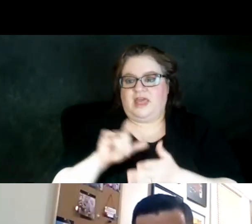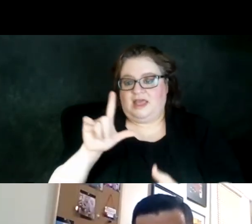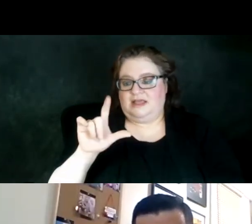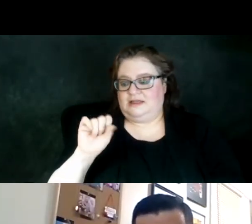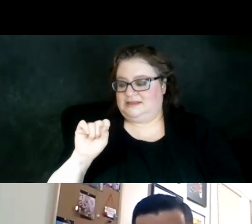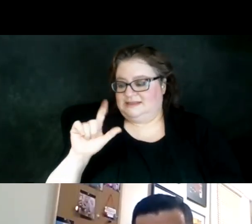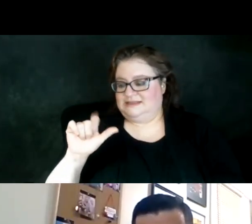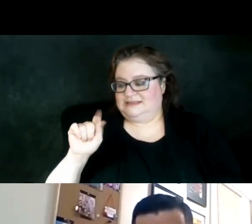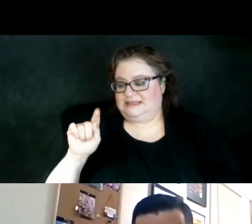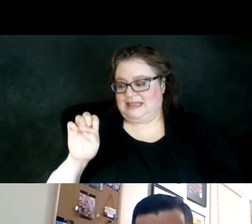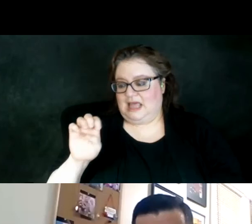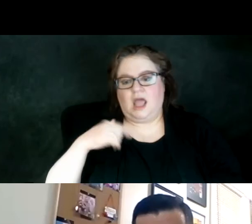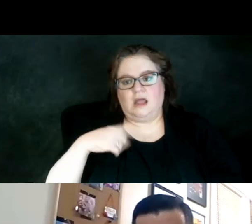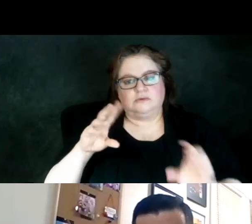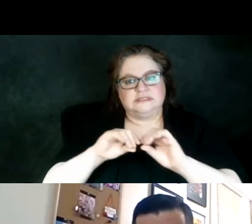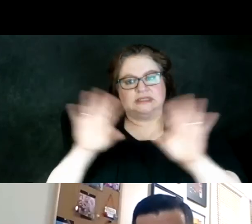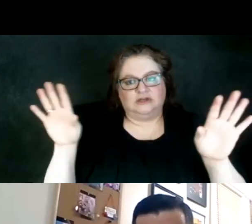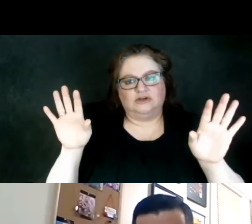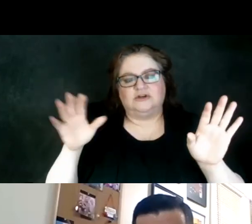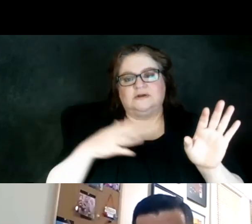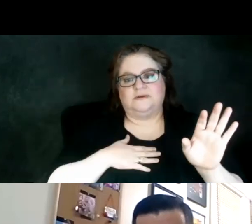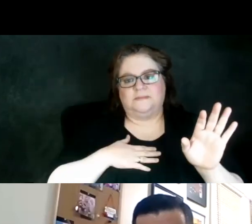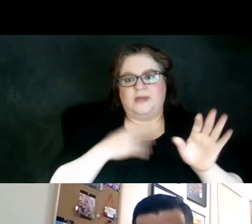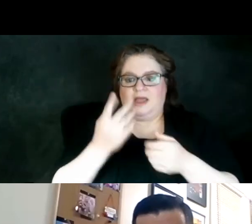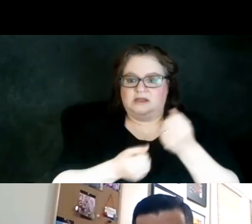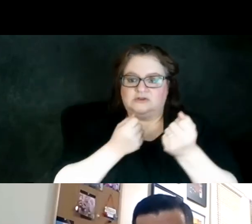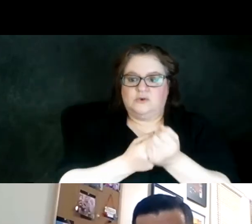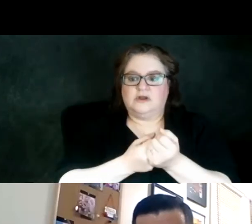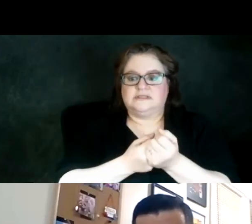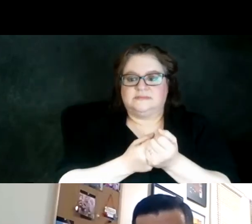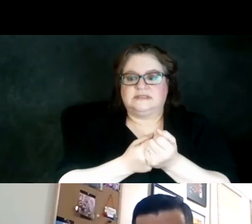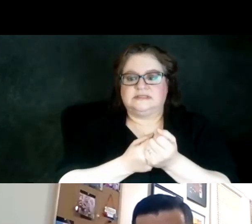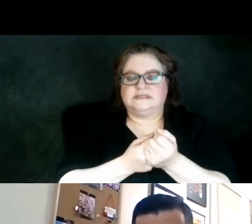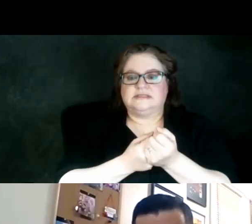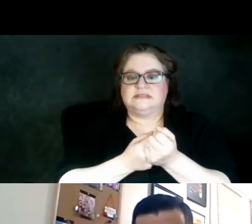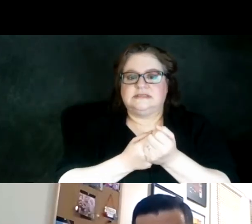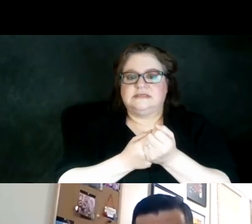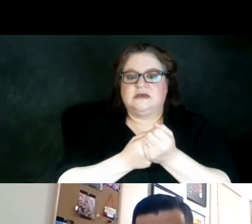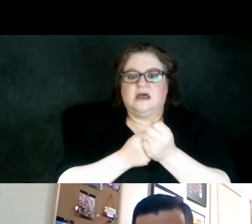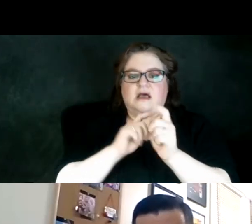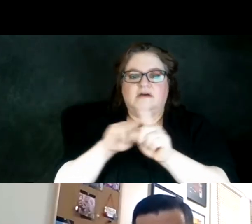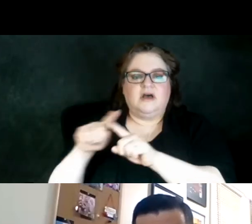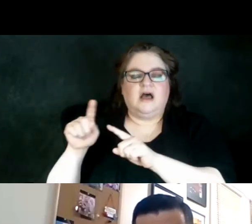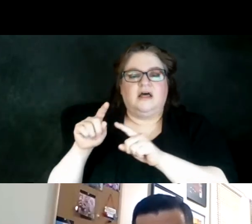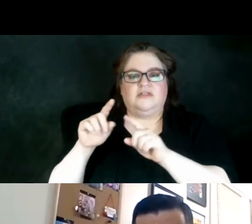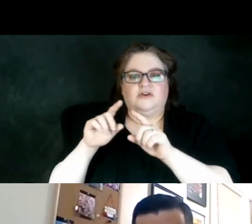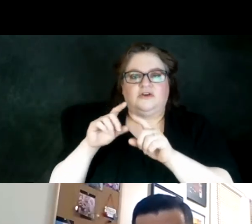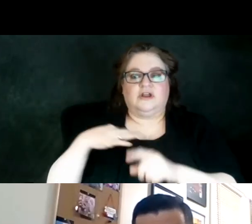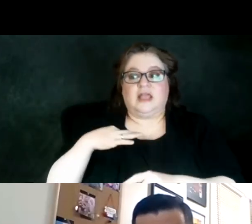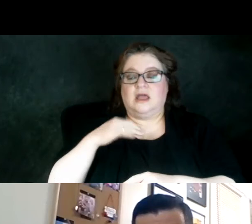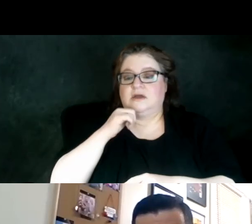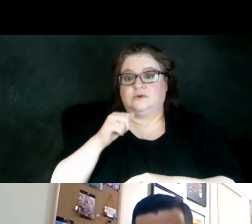was very clear that my endorsement of other candidates was not